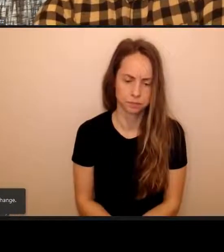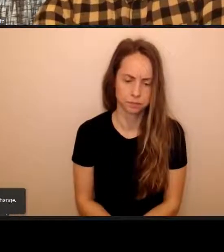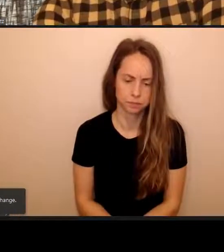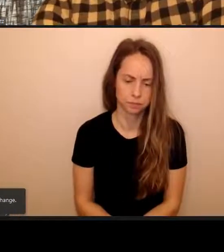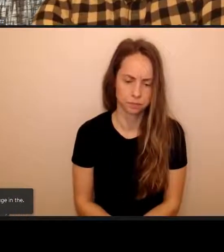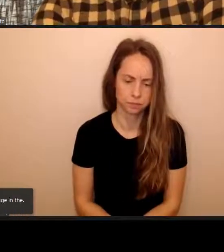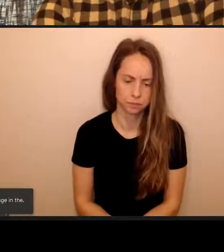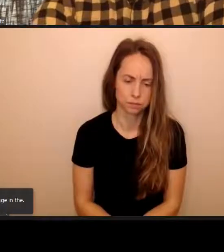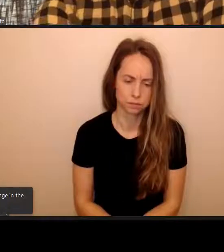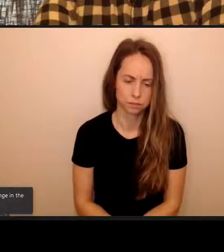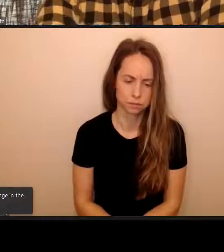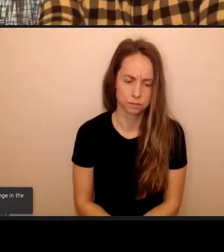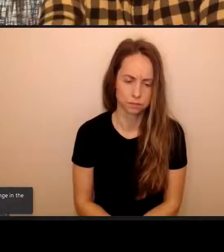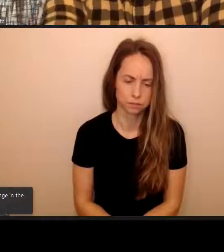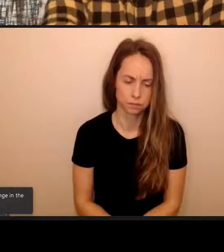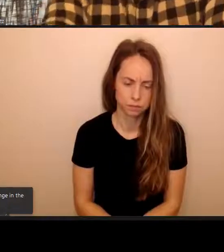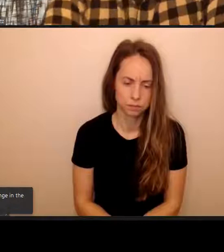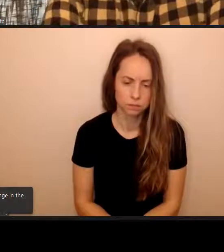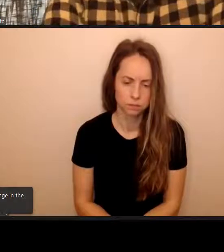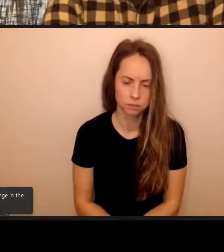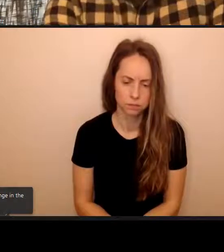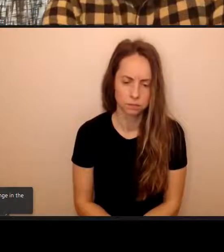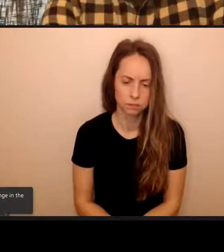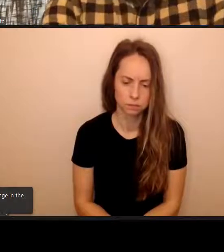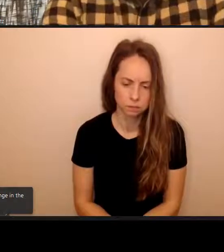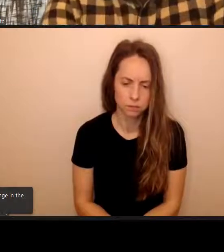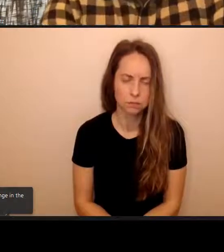in the past 30 years.